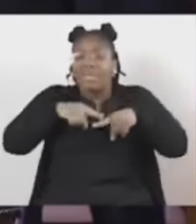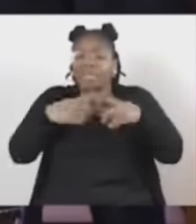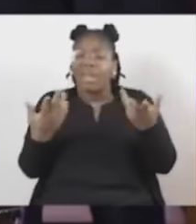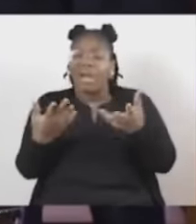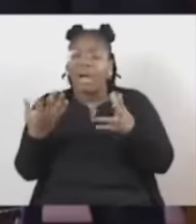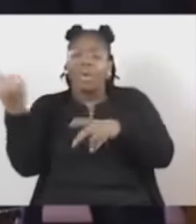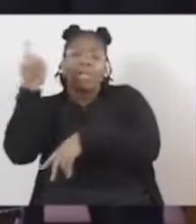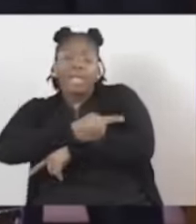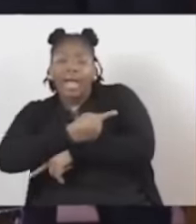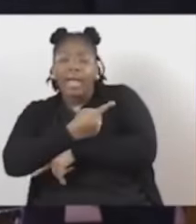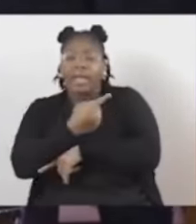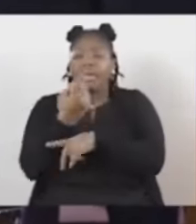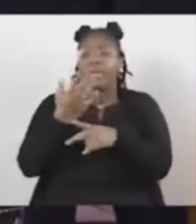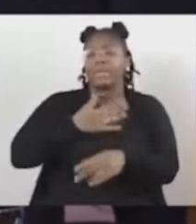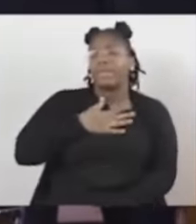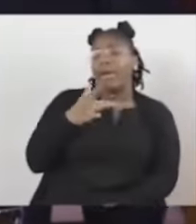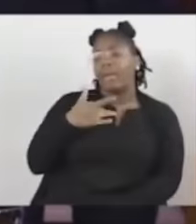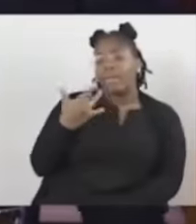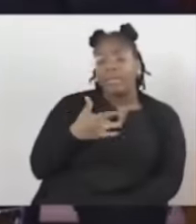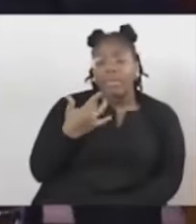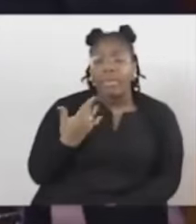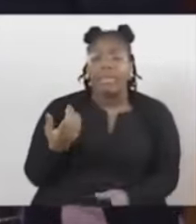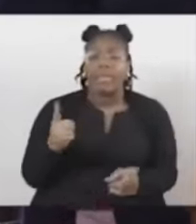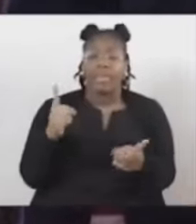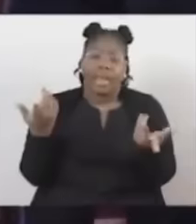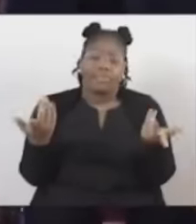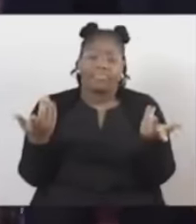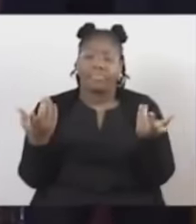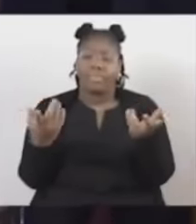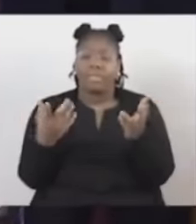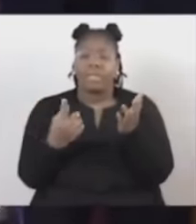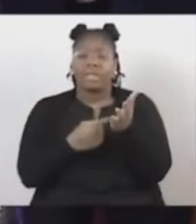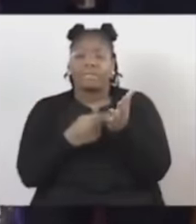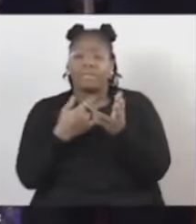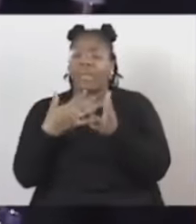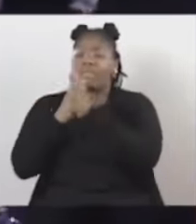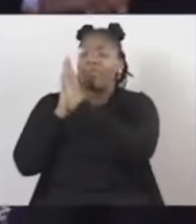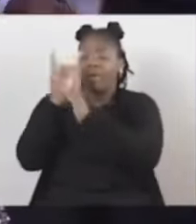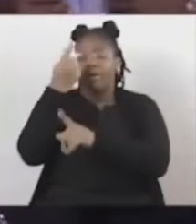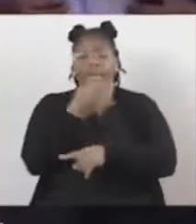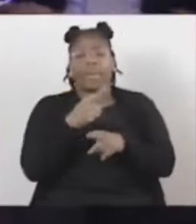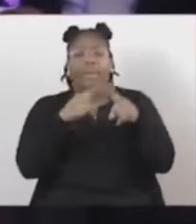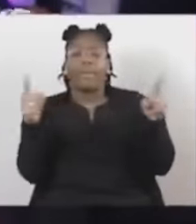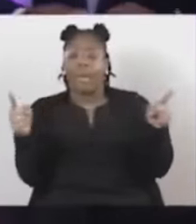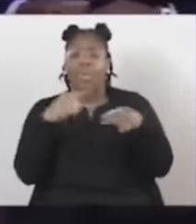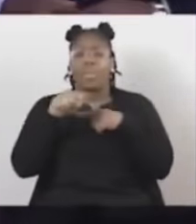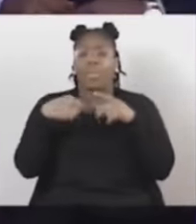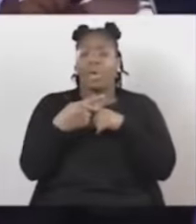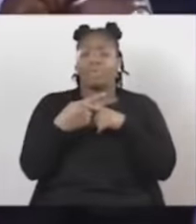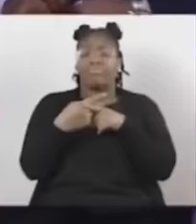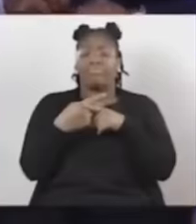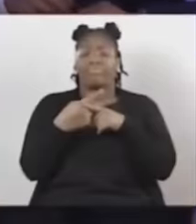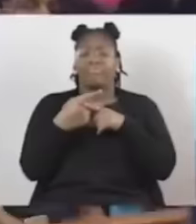day and what mood I'm in that would determine the content of that prayer I utter to the Father on your behalf. But we talking about